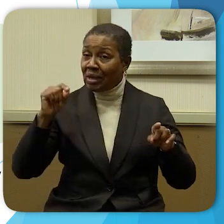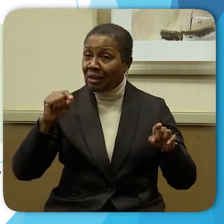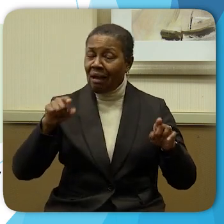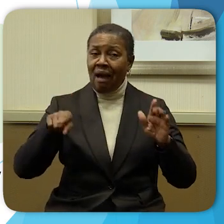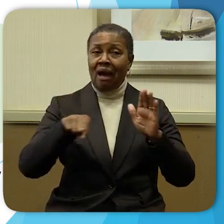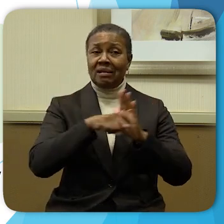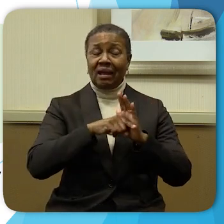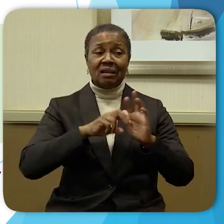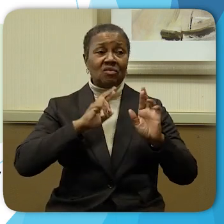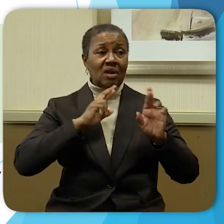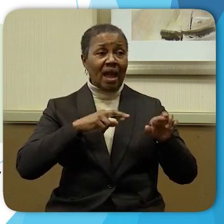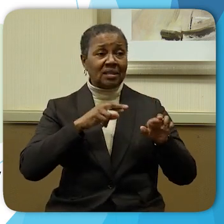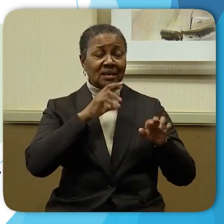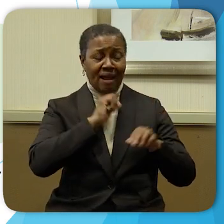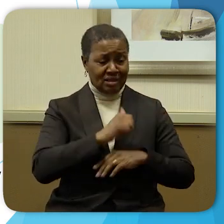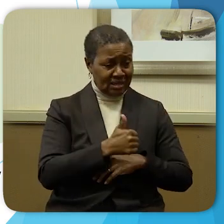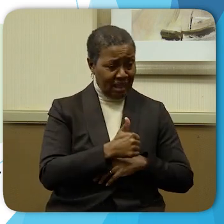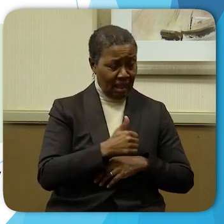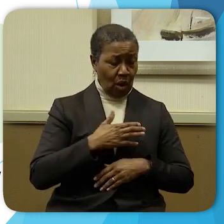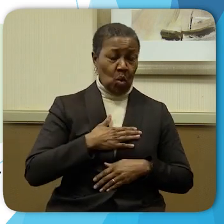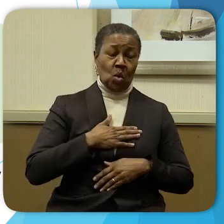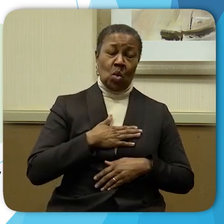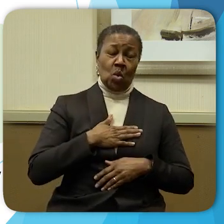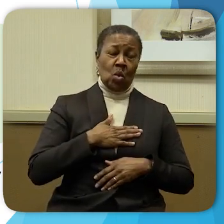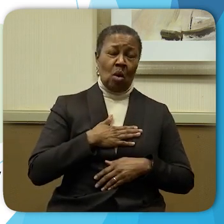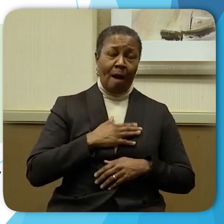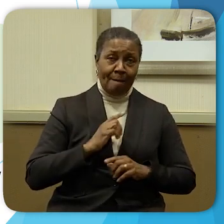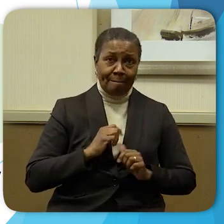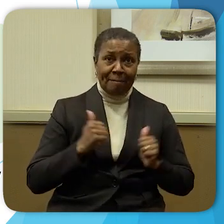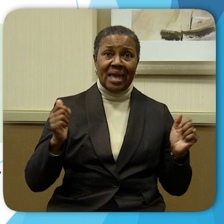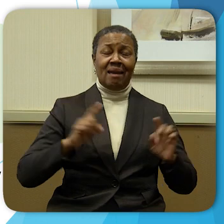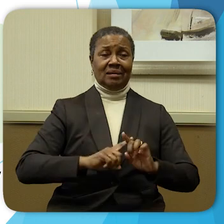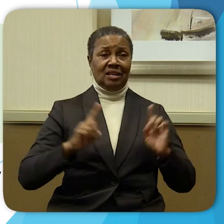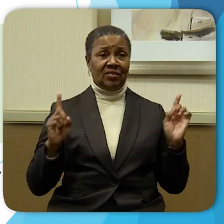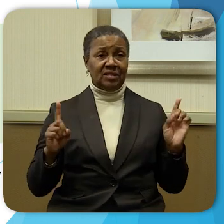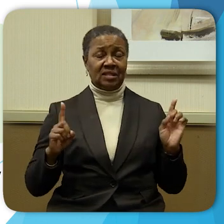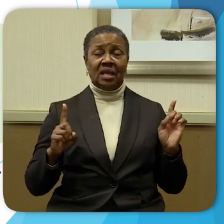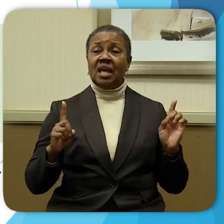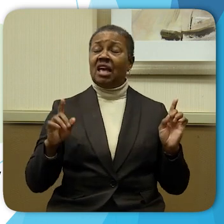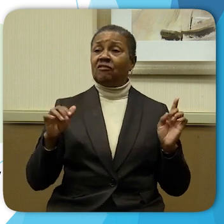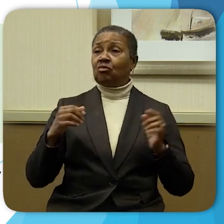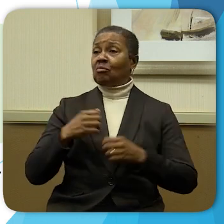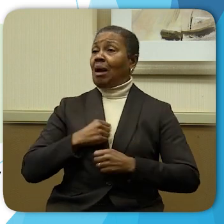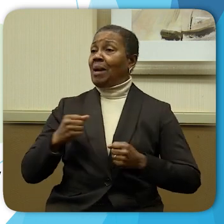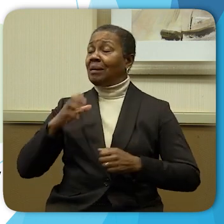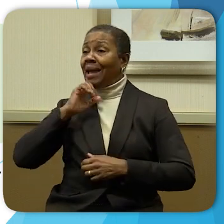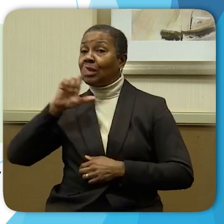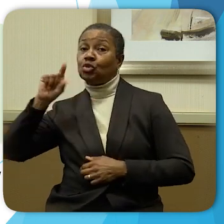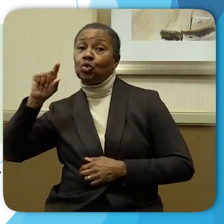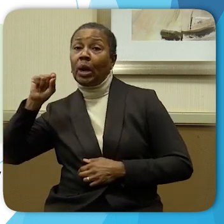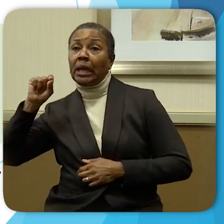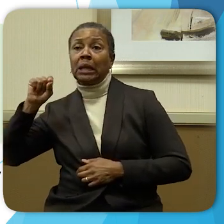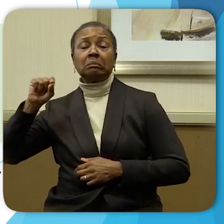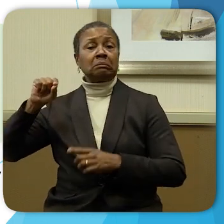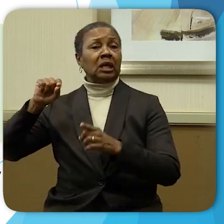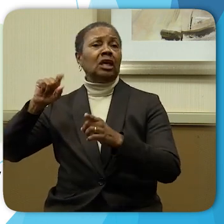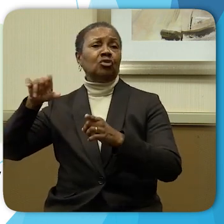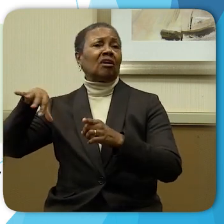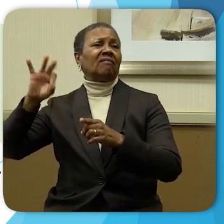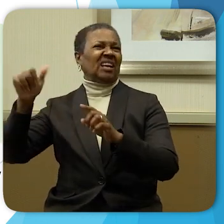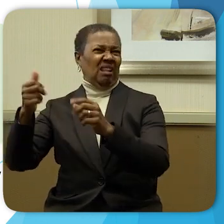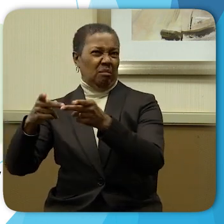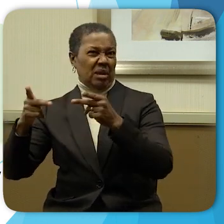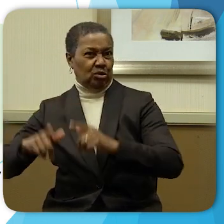really different, right? Or if you come out at 20 and get kicked out, you probably have a better chance of finding somewhere to